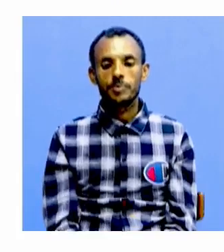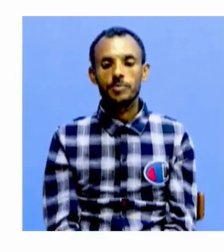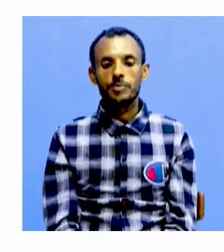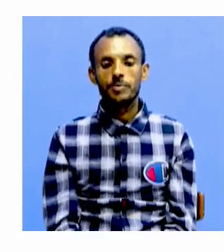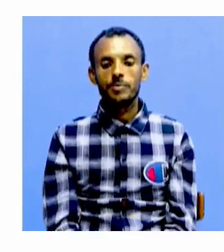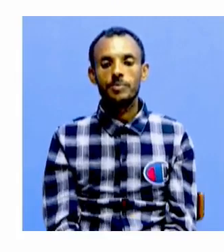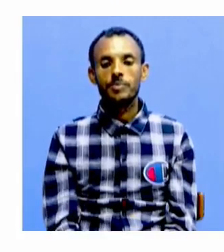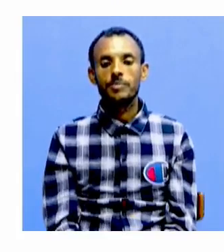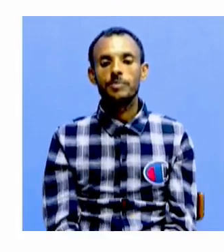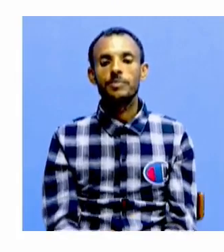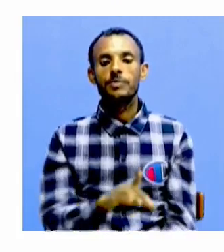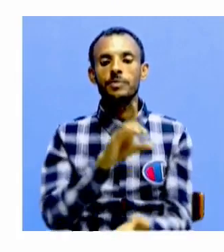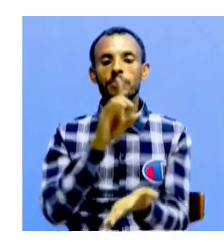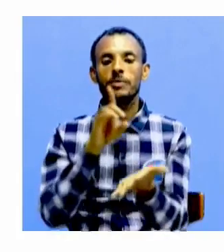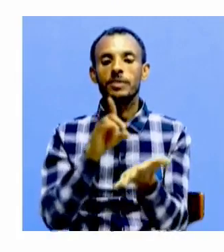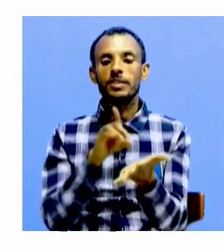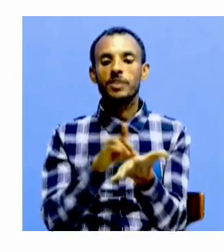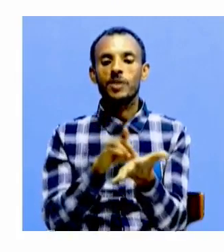a doctor now.